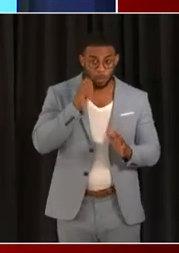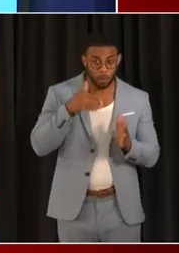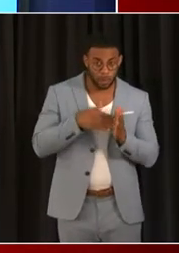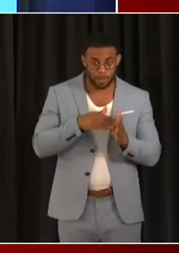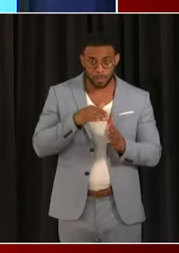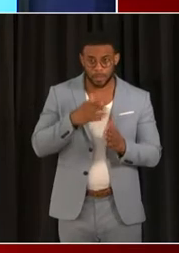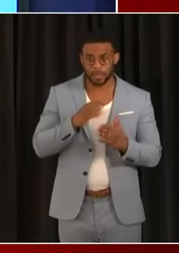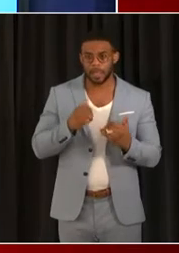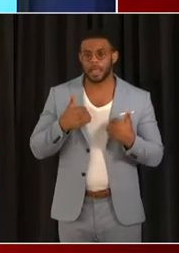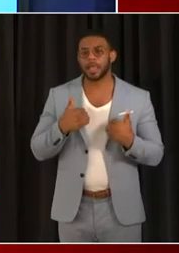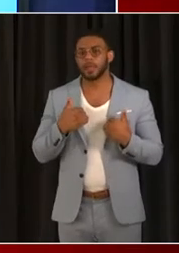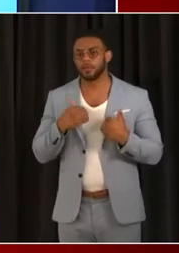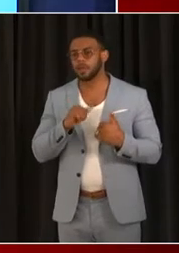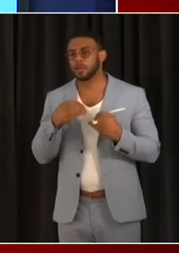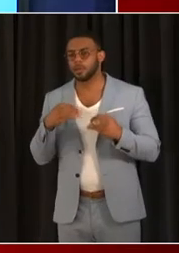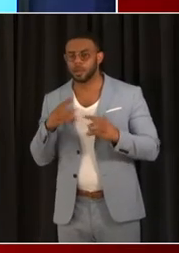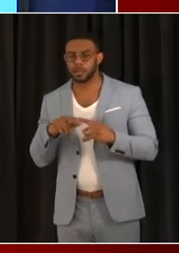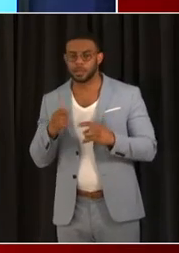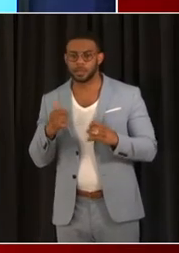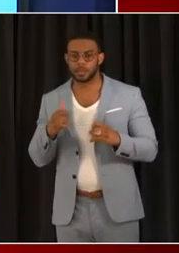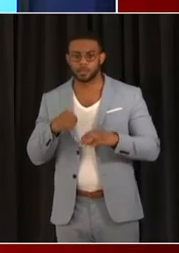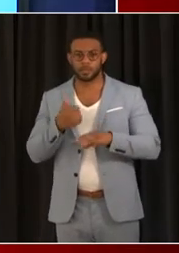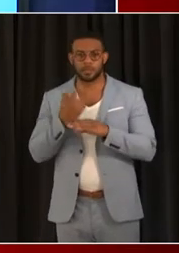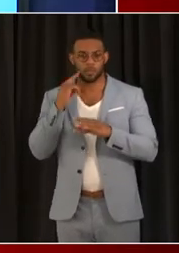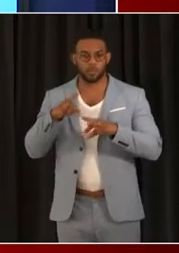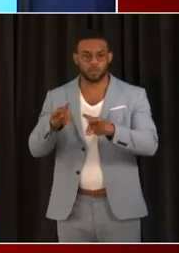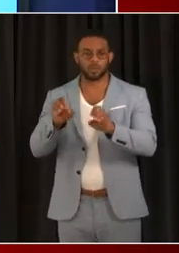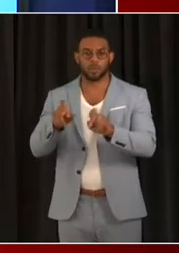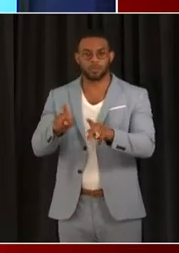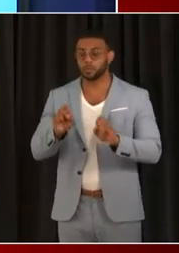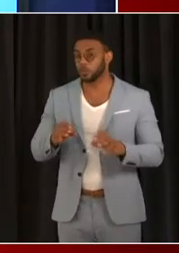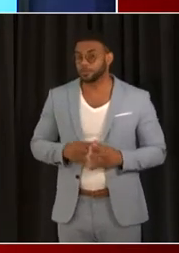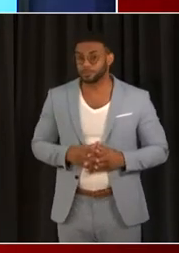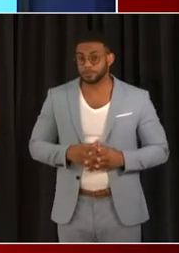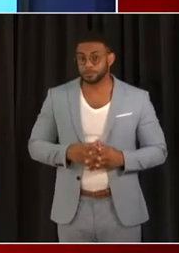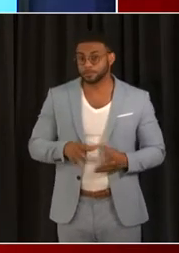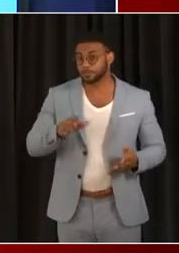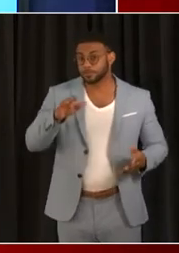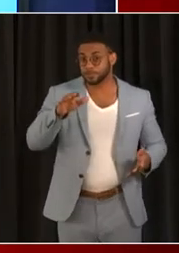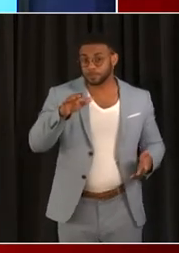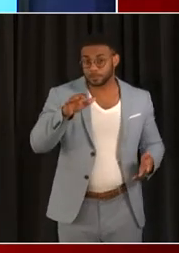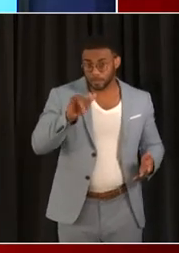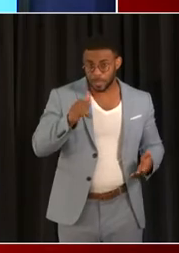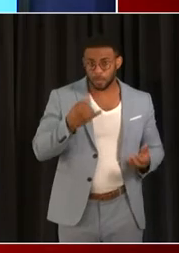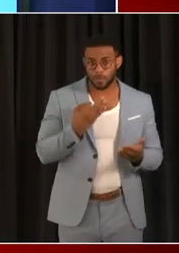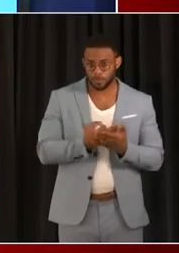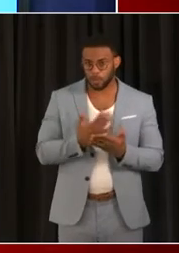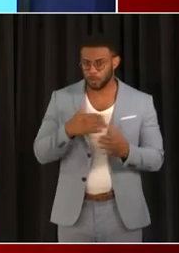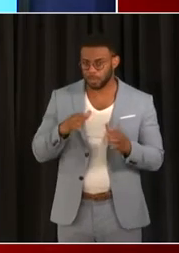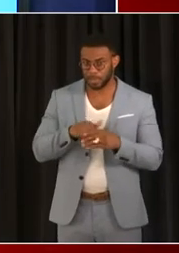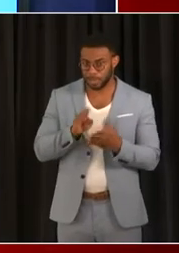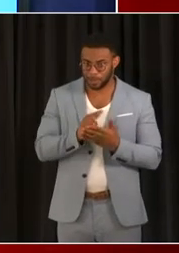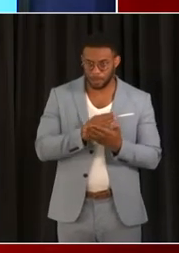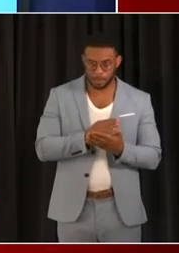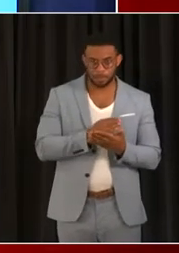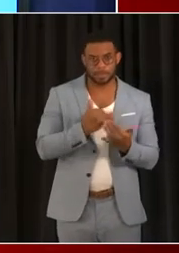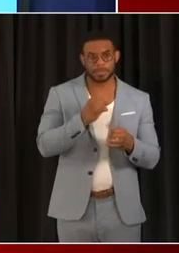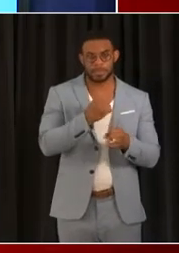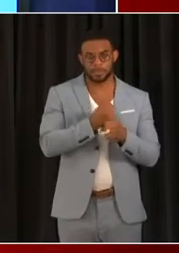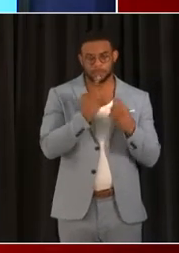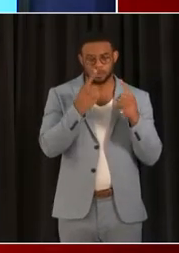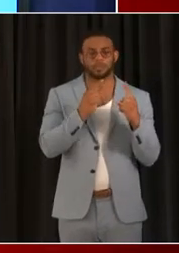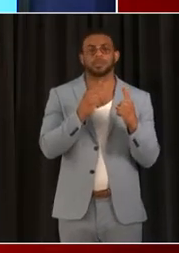as a factor in having a sheltered market when it comes to procurement opportunities. And so that was funded. We did that in the budget